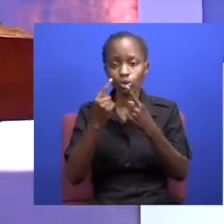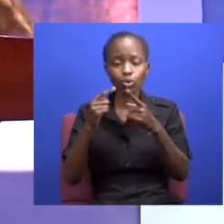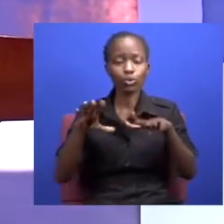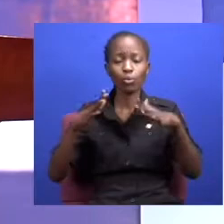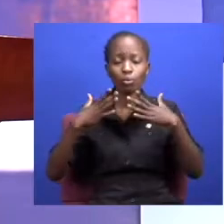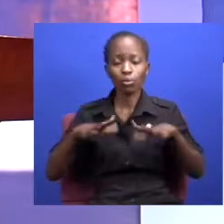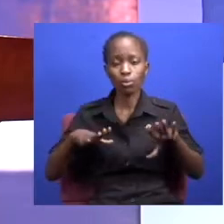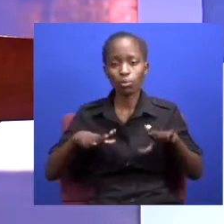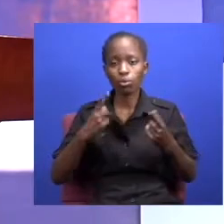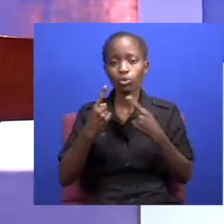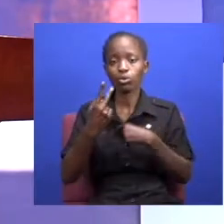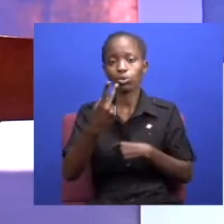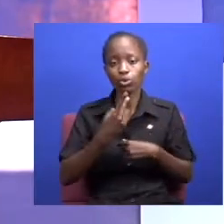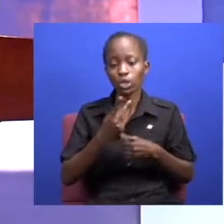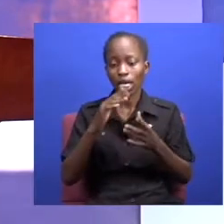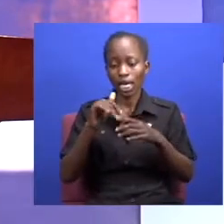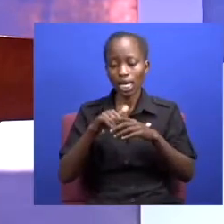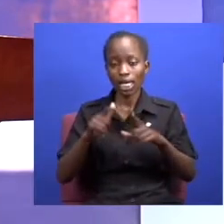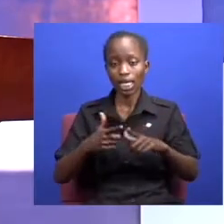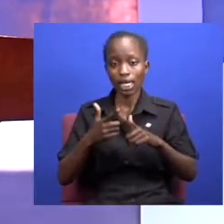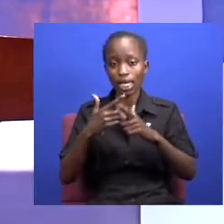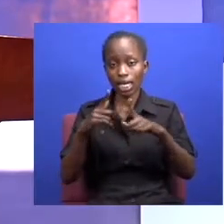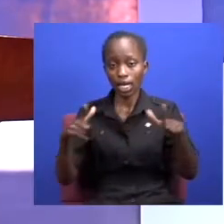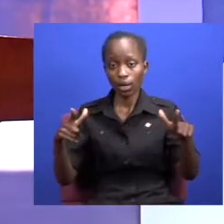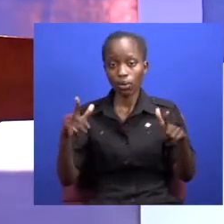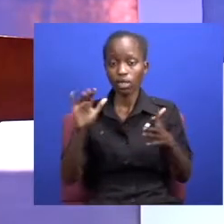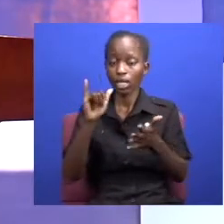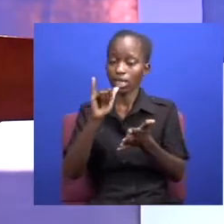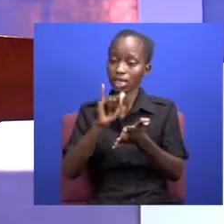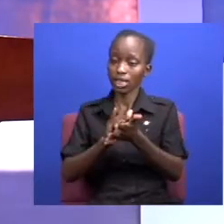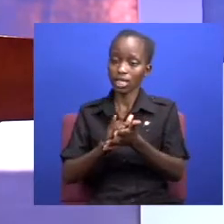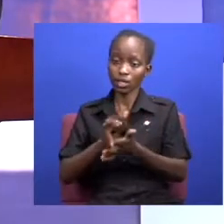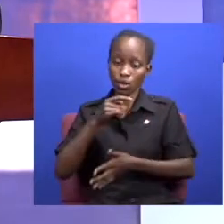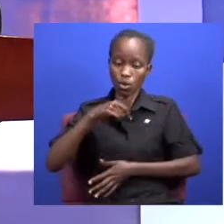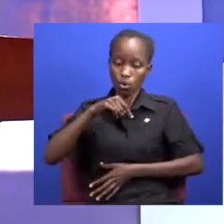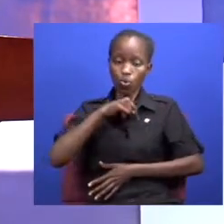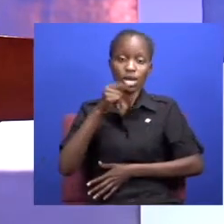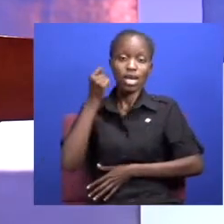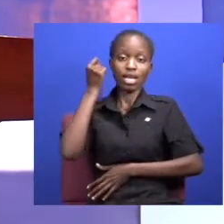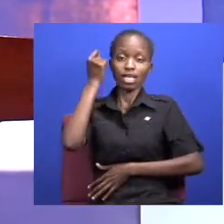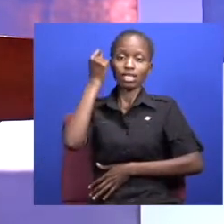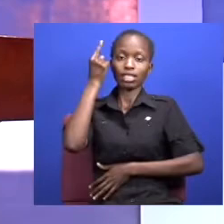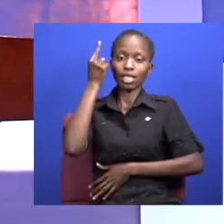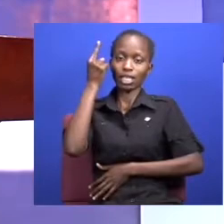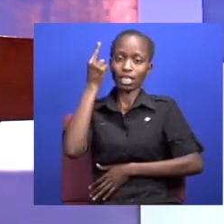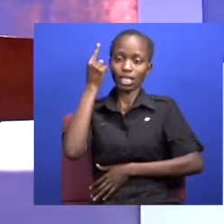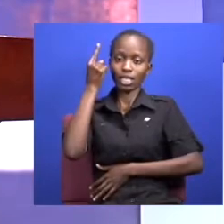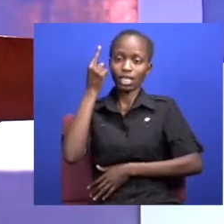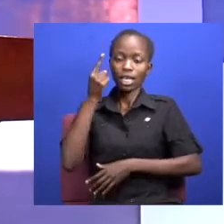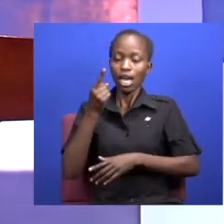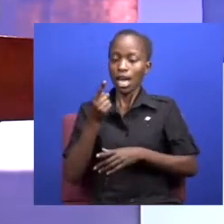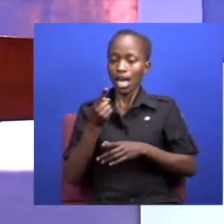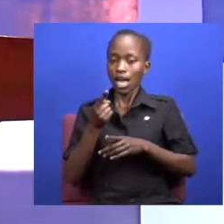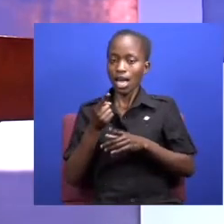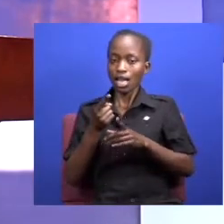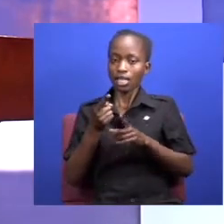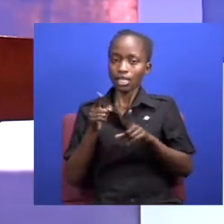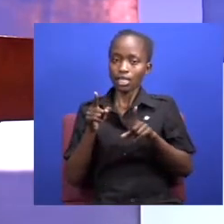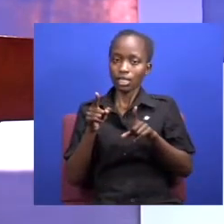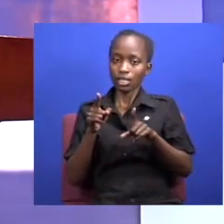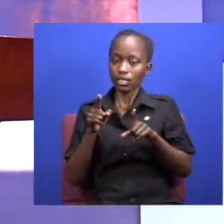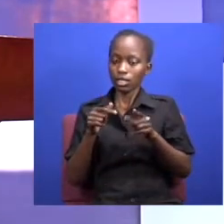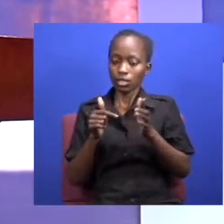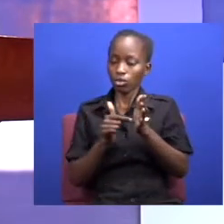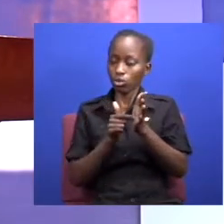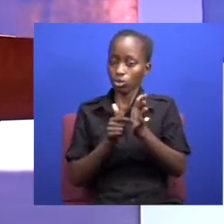me. He speaks to us in languages that we understand. And for me, that's an expression